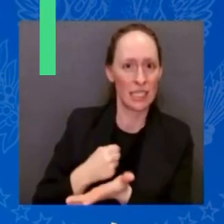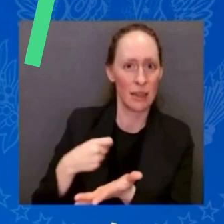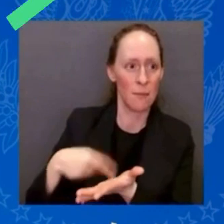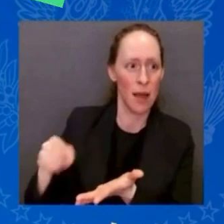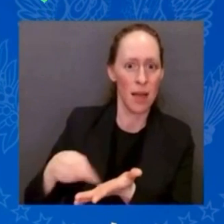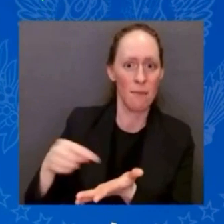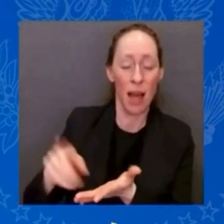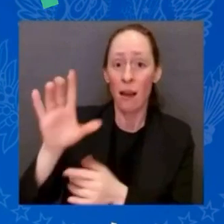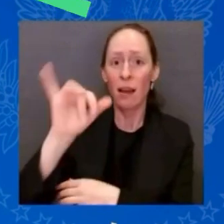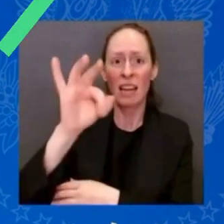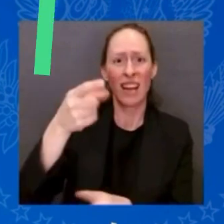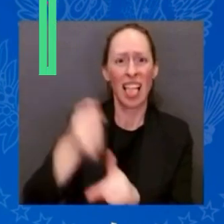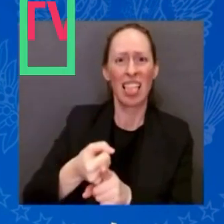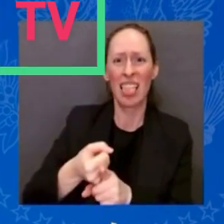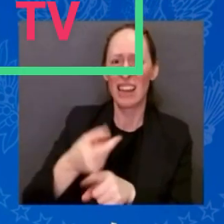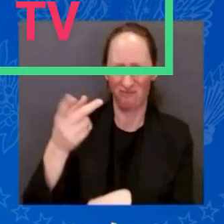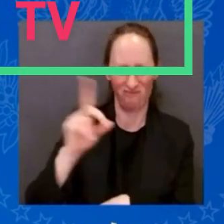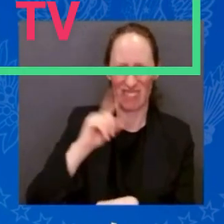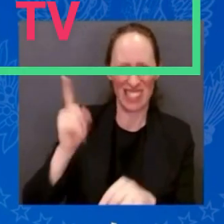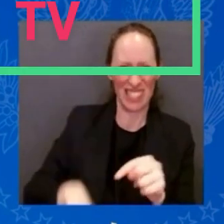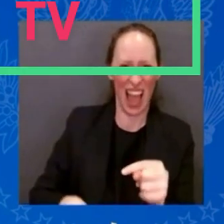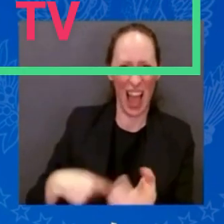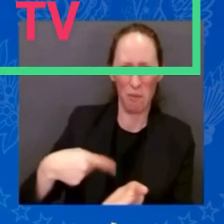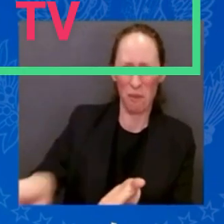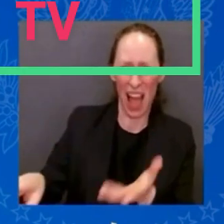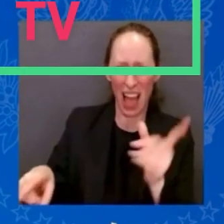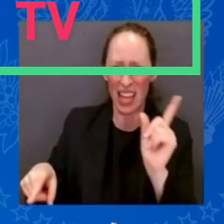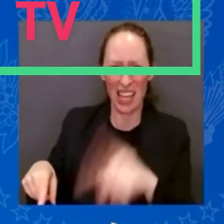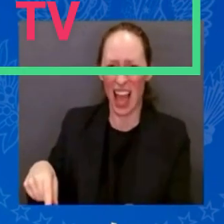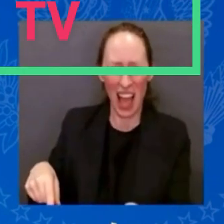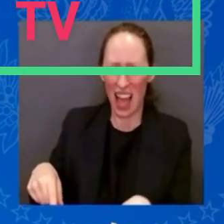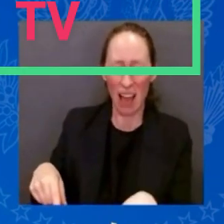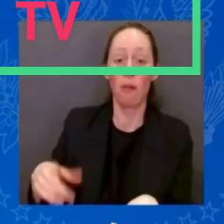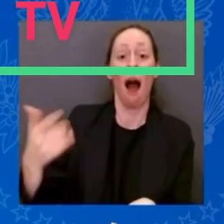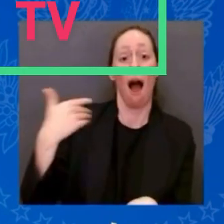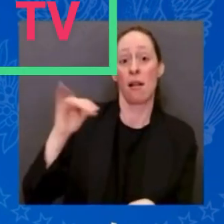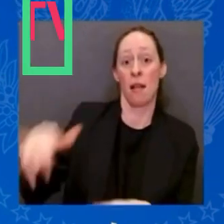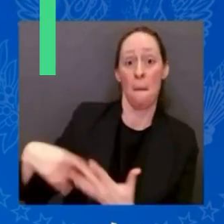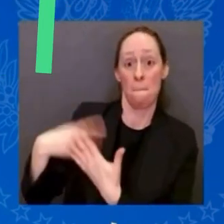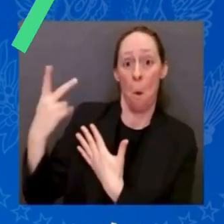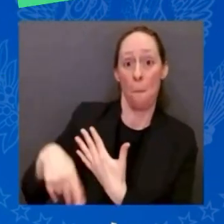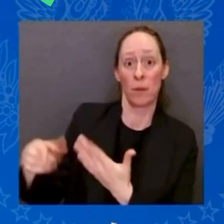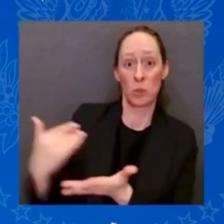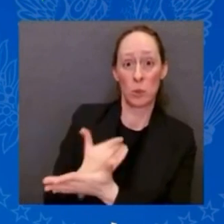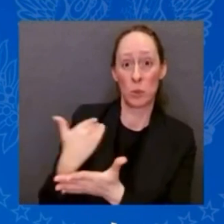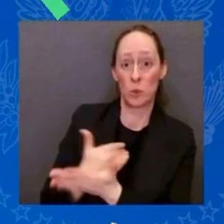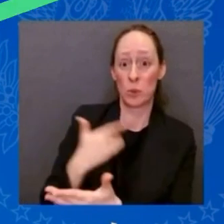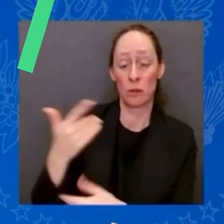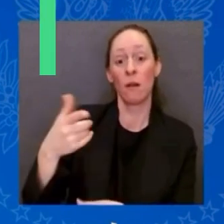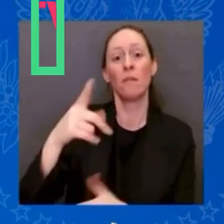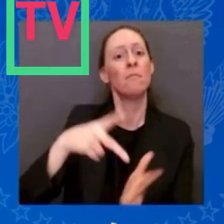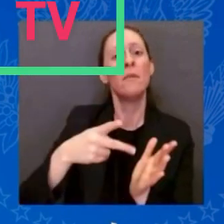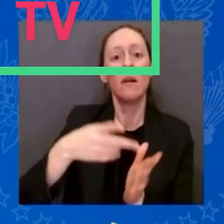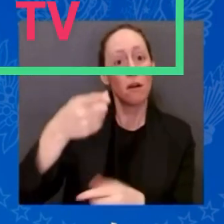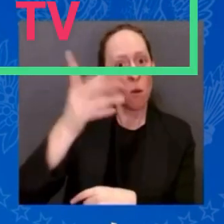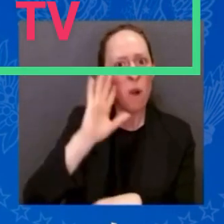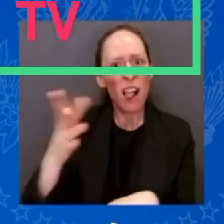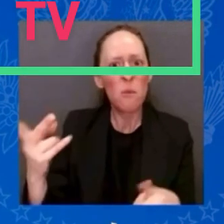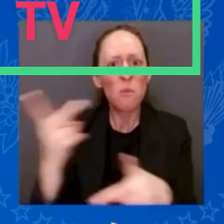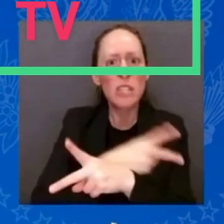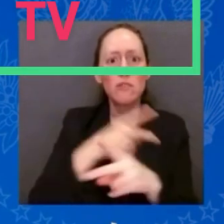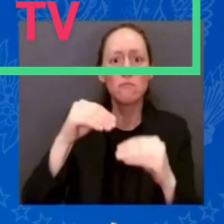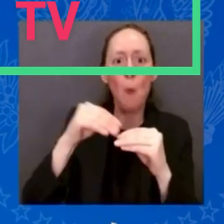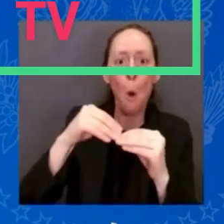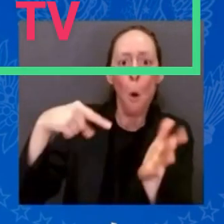payments, this on-ramp will temporarily remove the threat of default or having your credit harm, which can hurt borrowers for years to